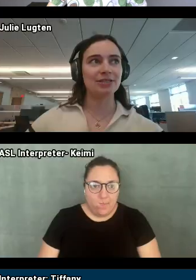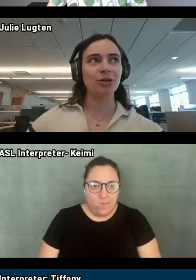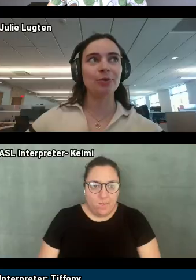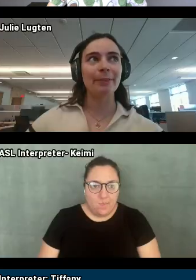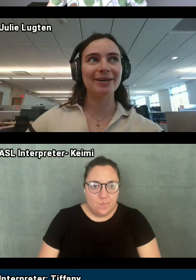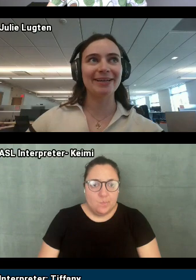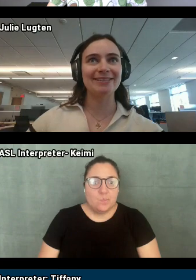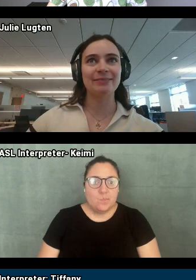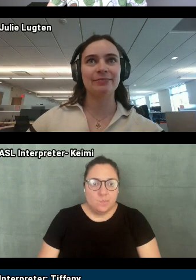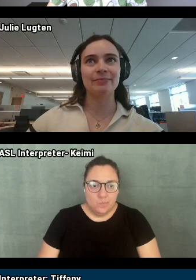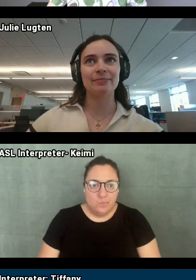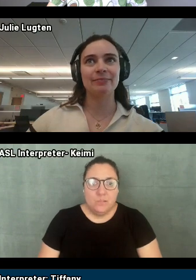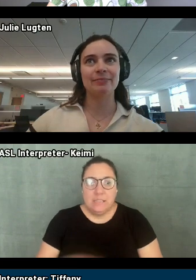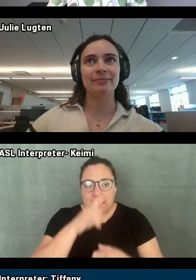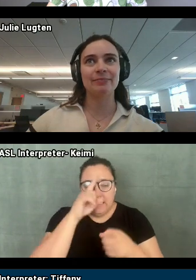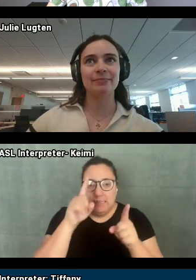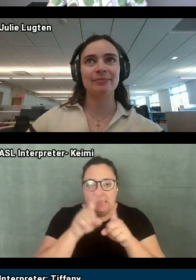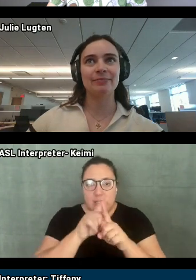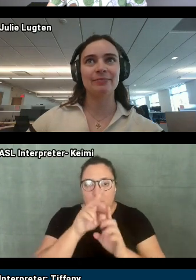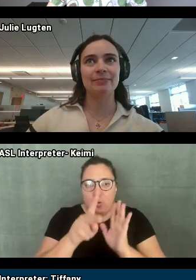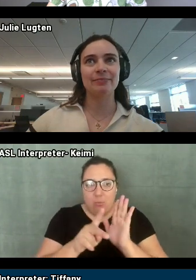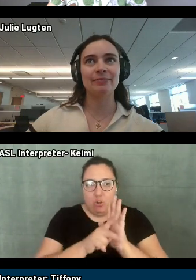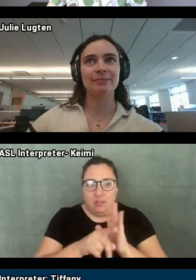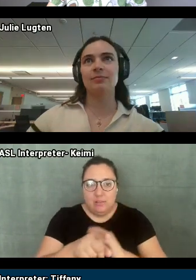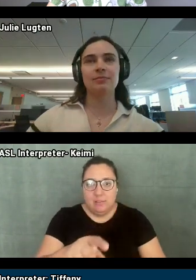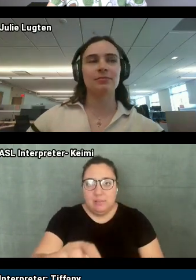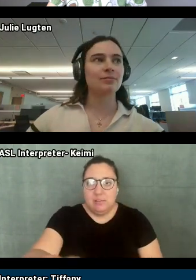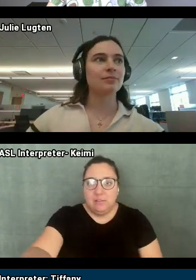Go into the deal properties.